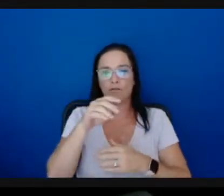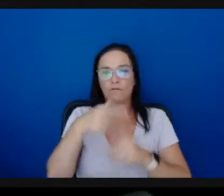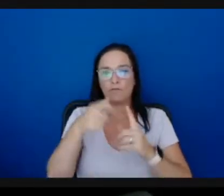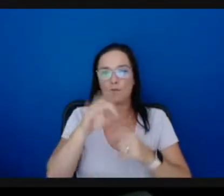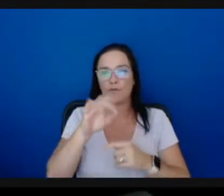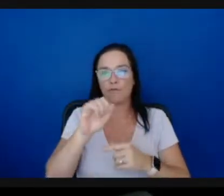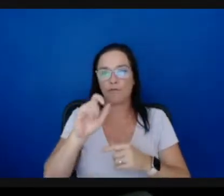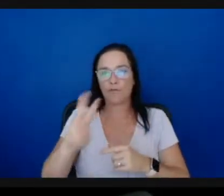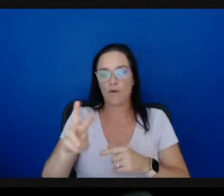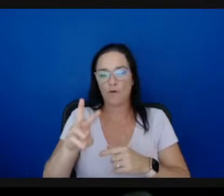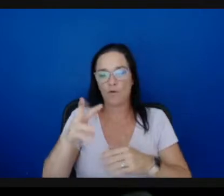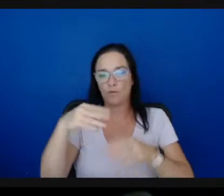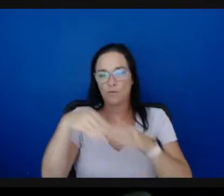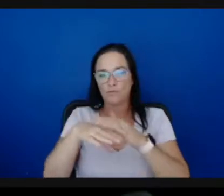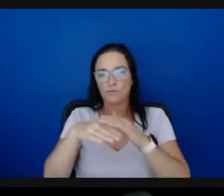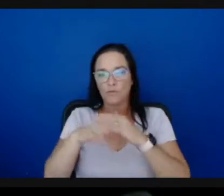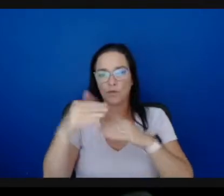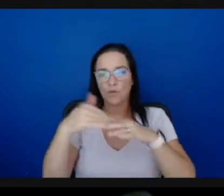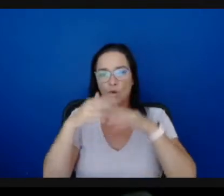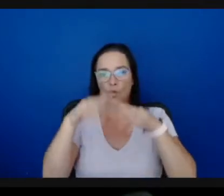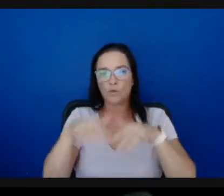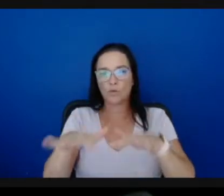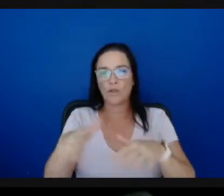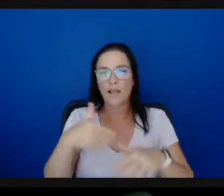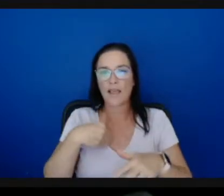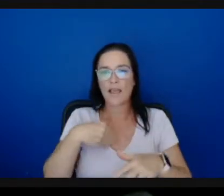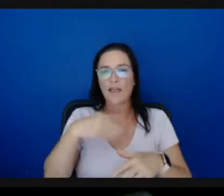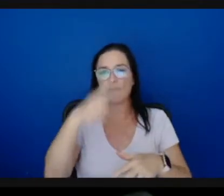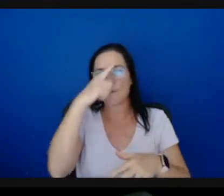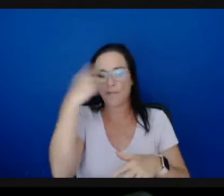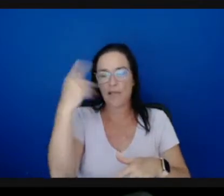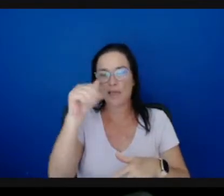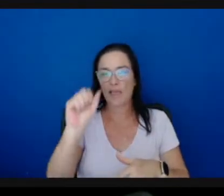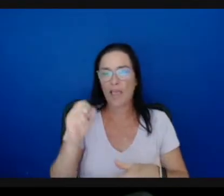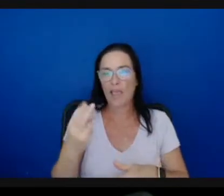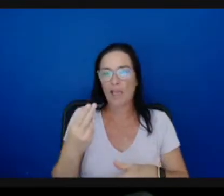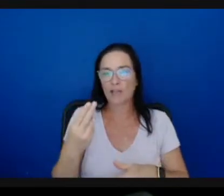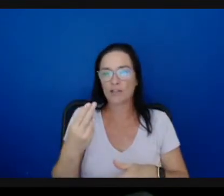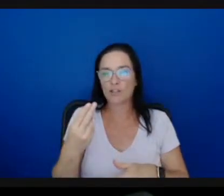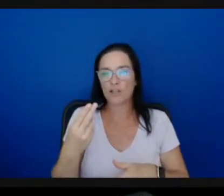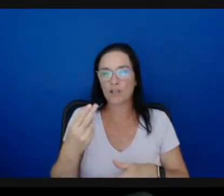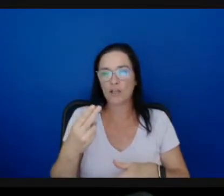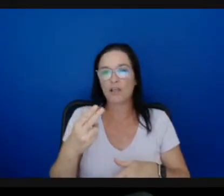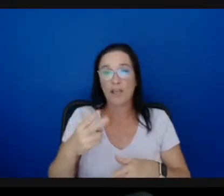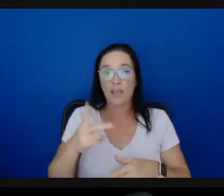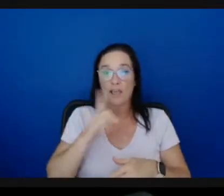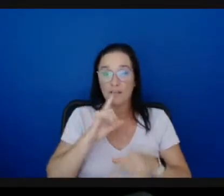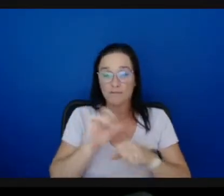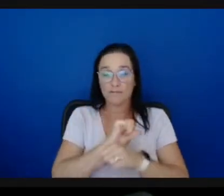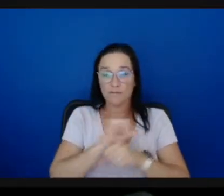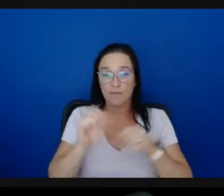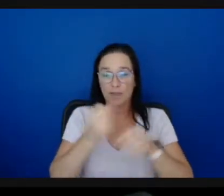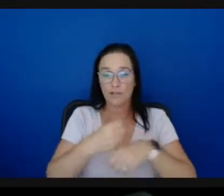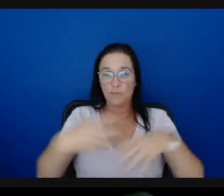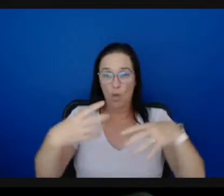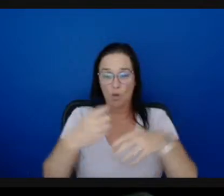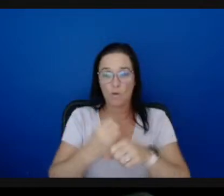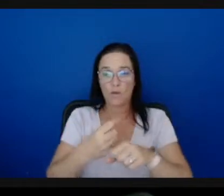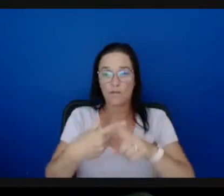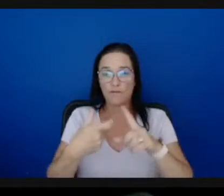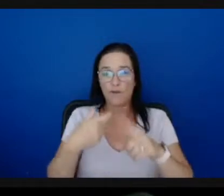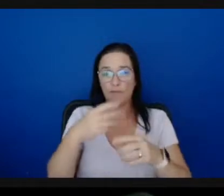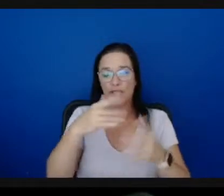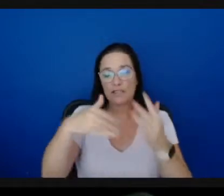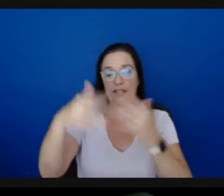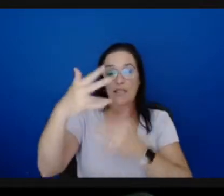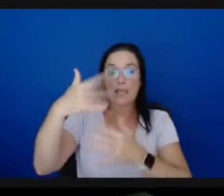And from it there rises a jet of black ash, a so-called littoral explosion, caused by the violent escape of steam